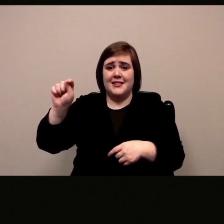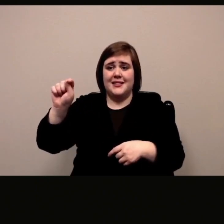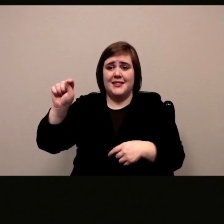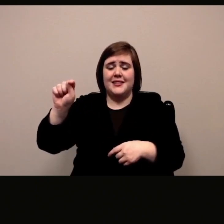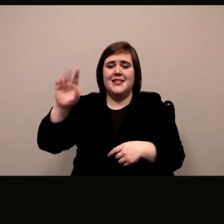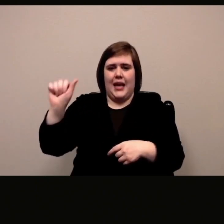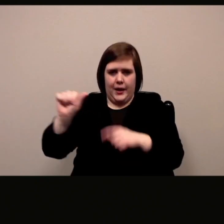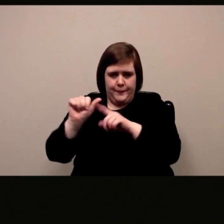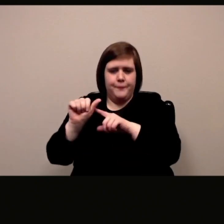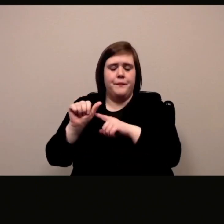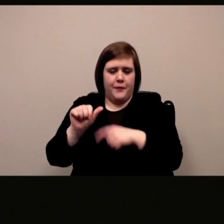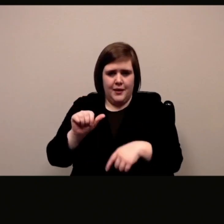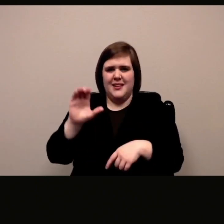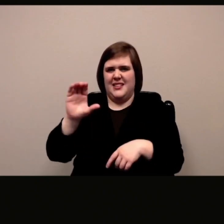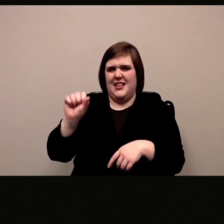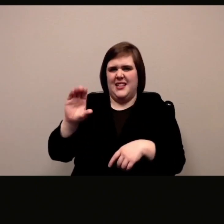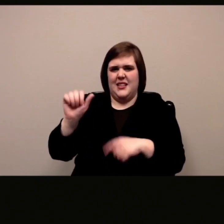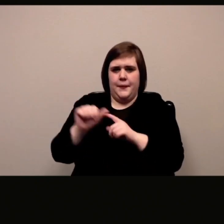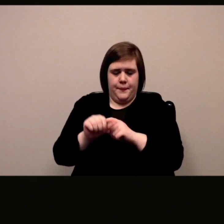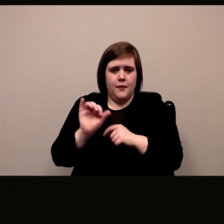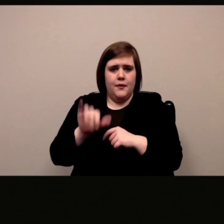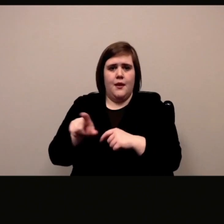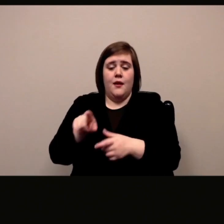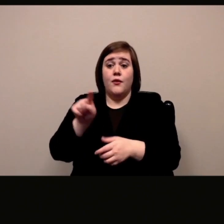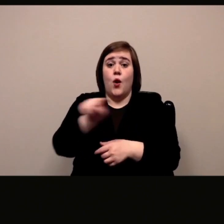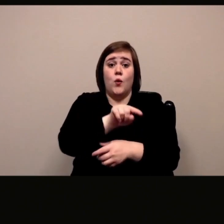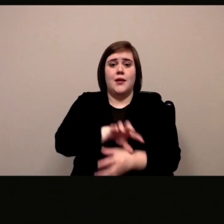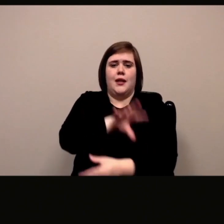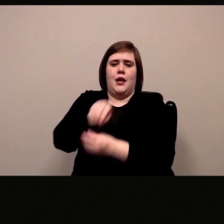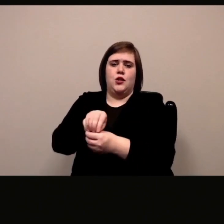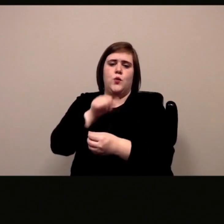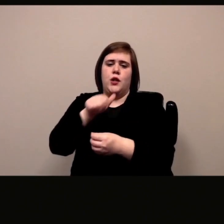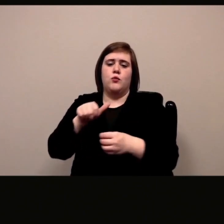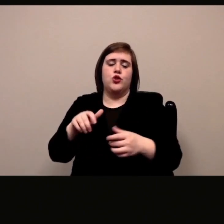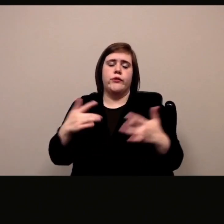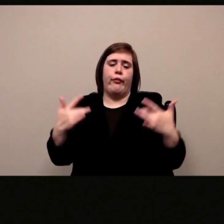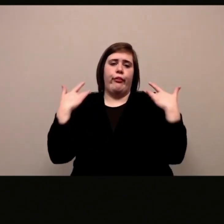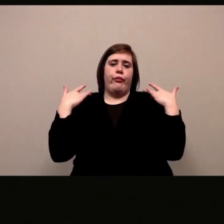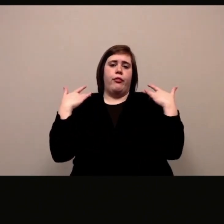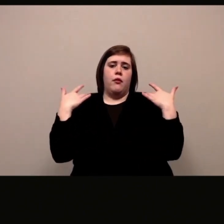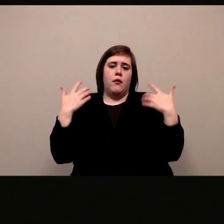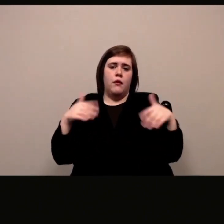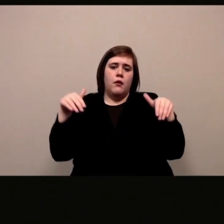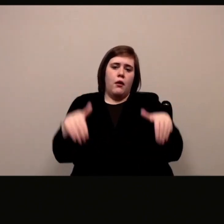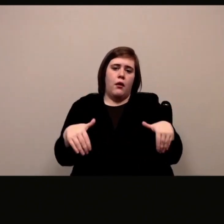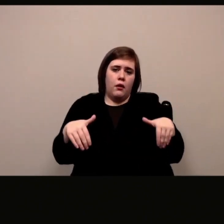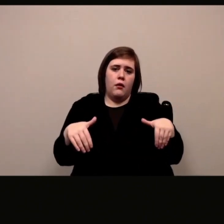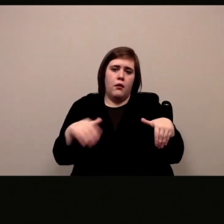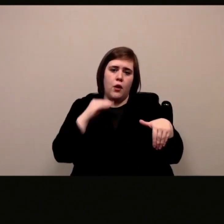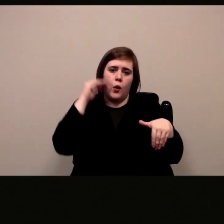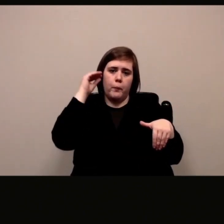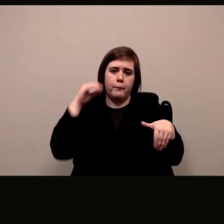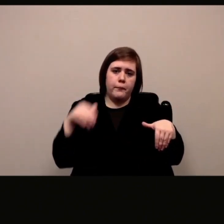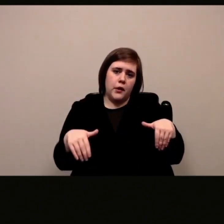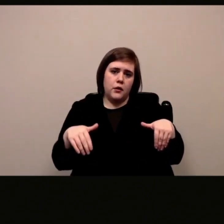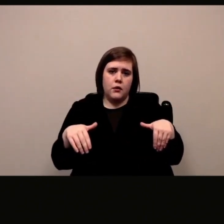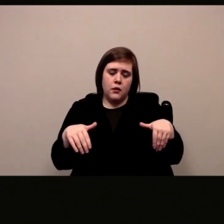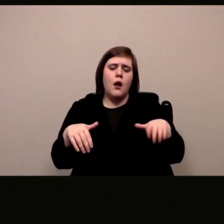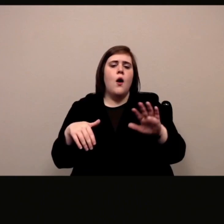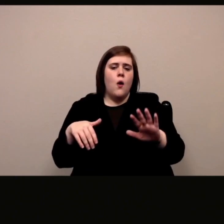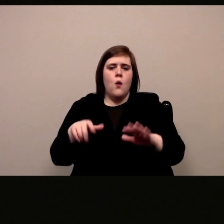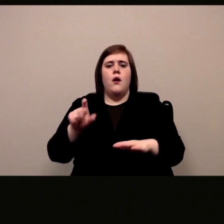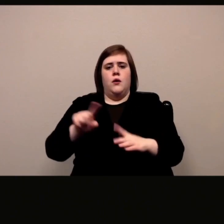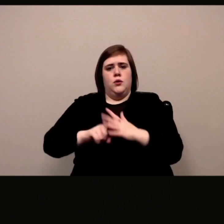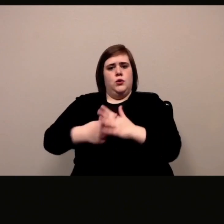the ones that are engaged, we don't just check out and go home. So I think disruption really starts with the